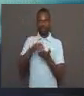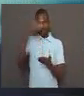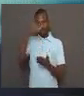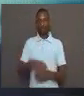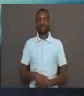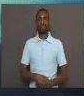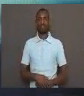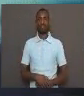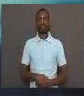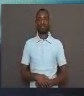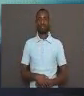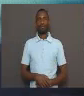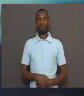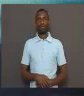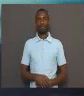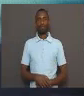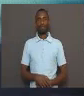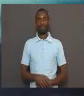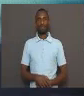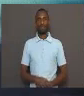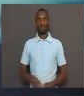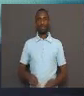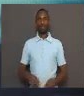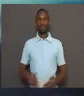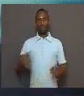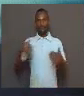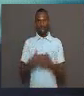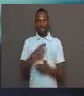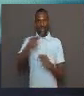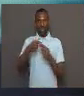I am excited to be starting a new unit with you.